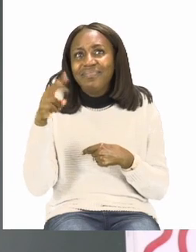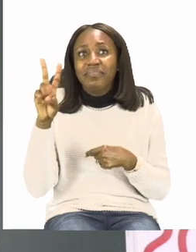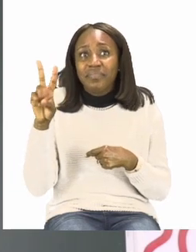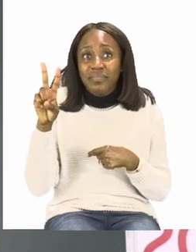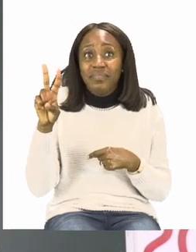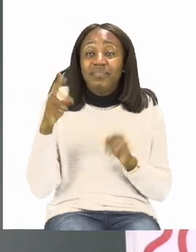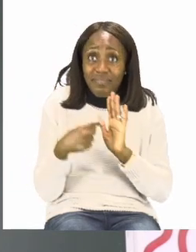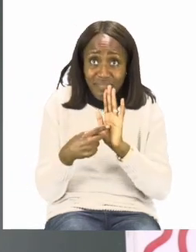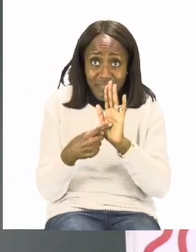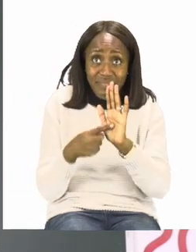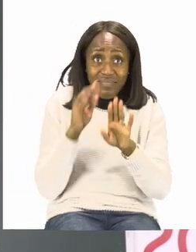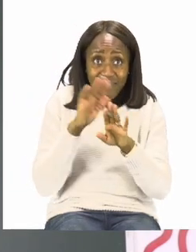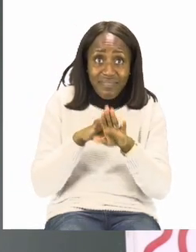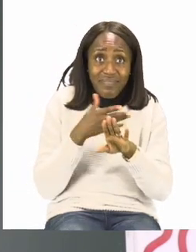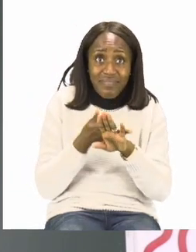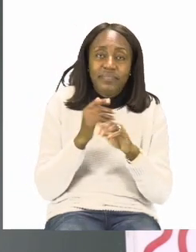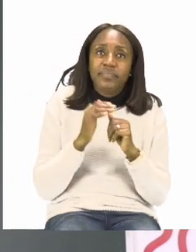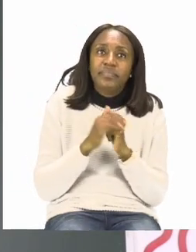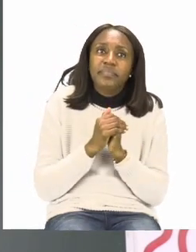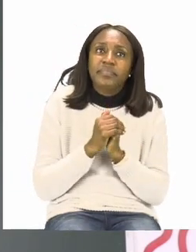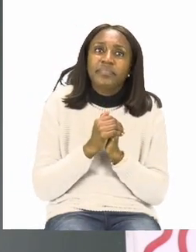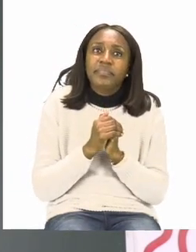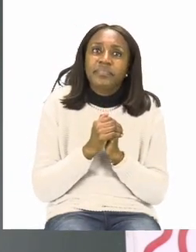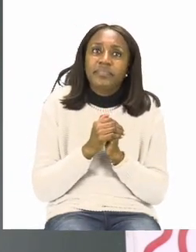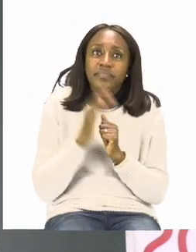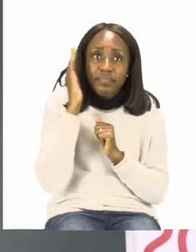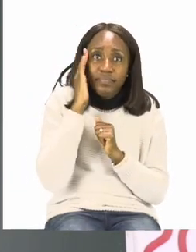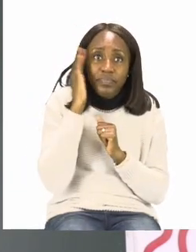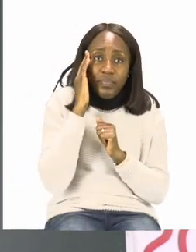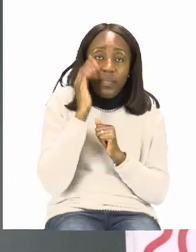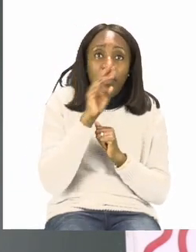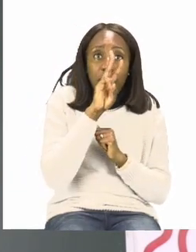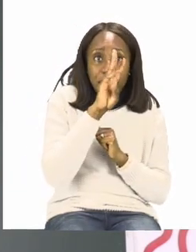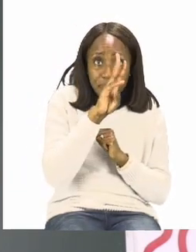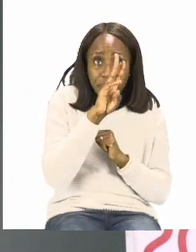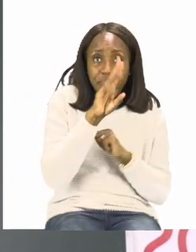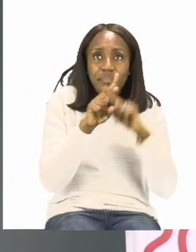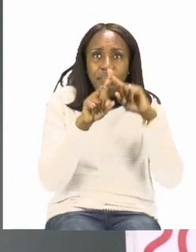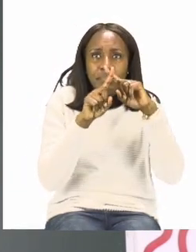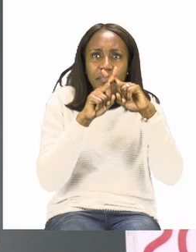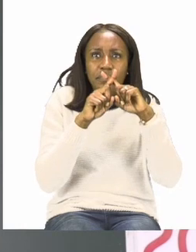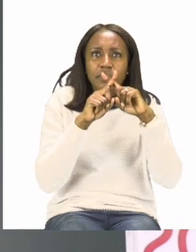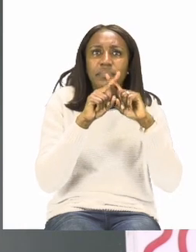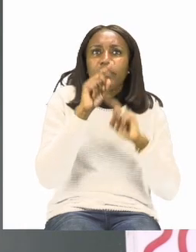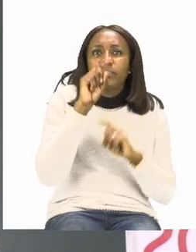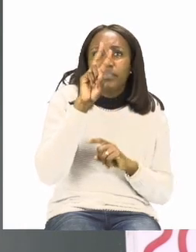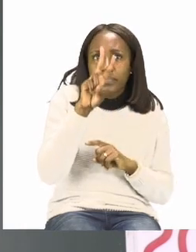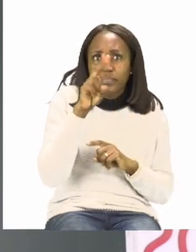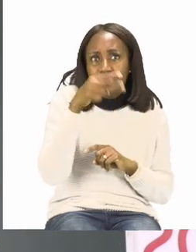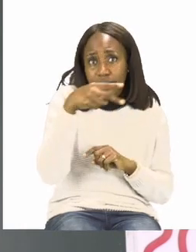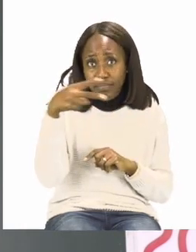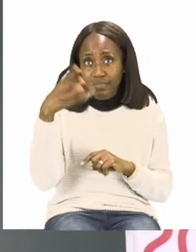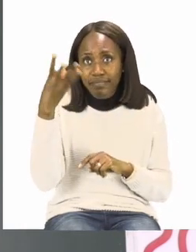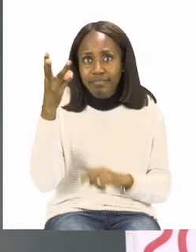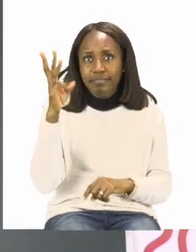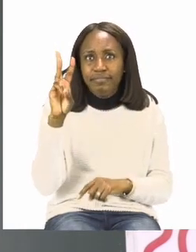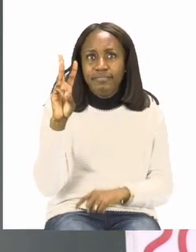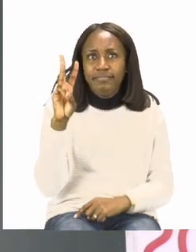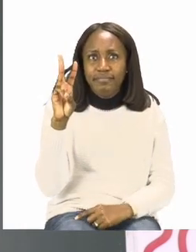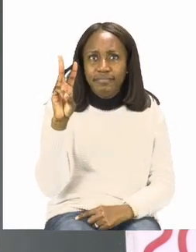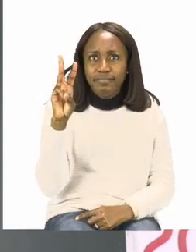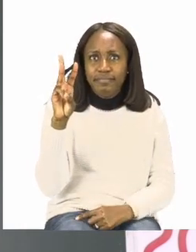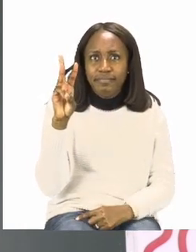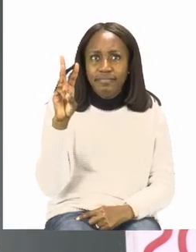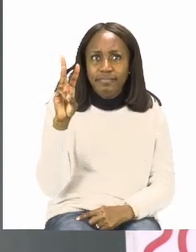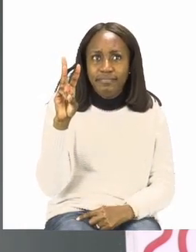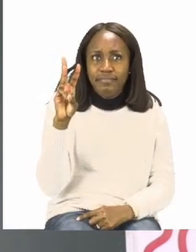2 of them together. We already know that 3 times 2 equals